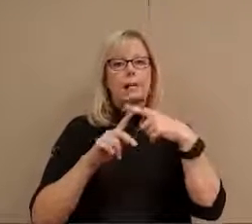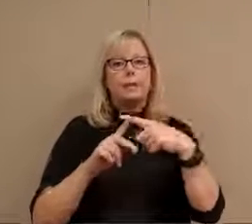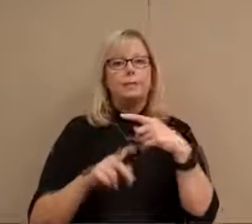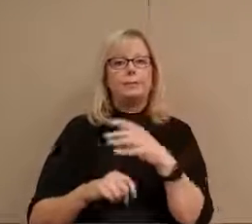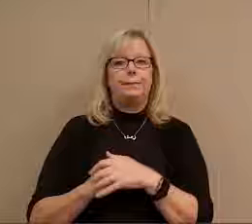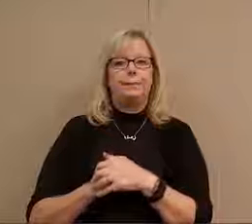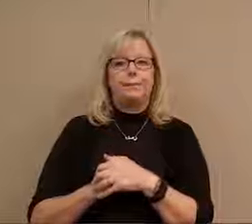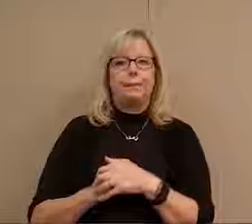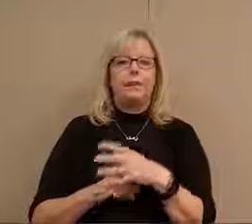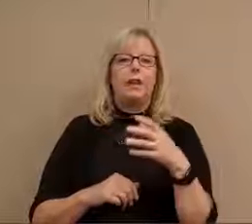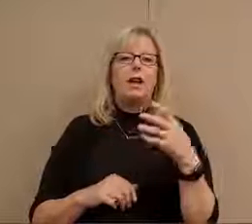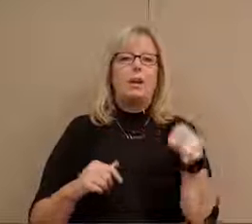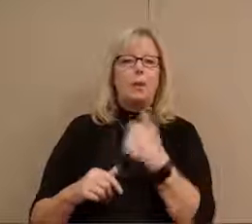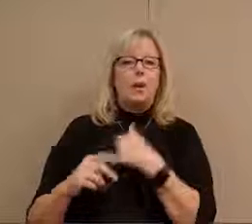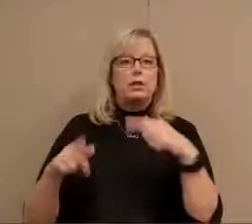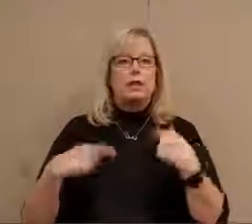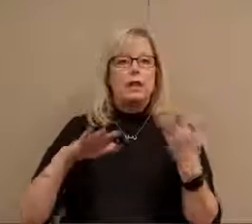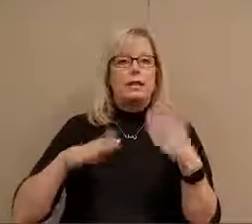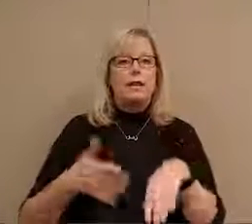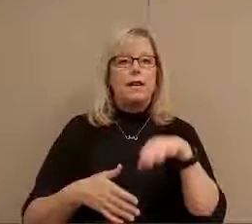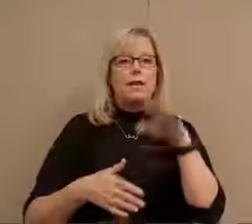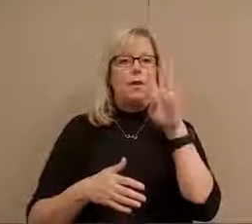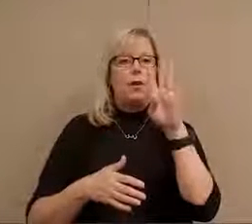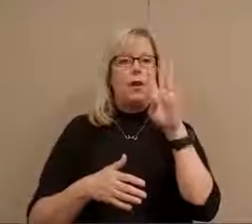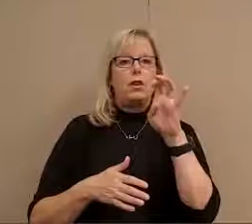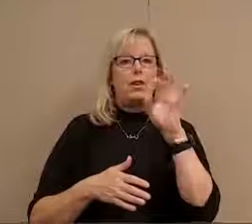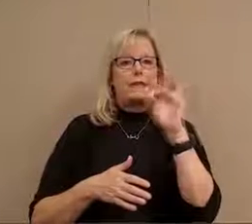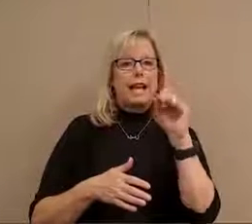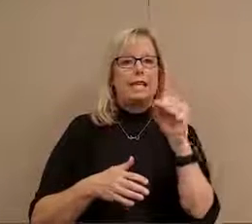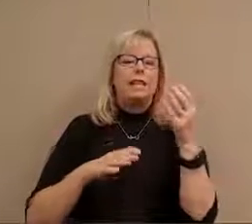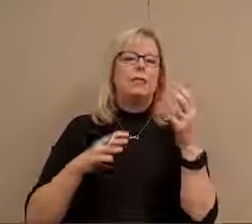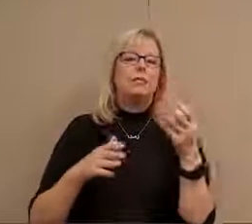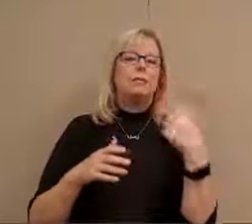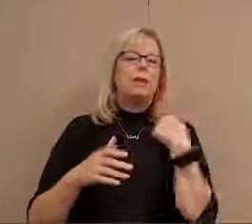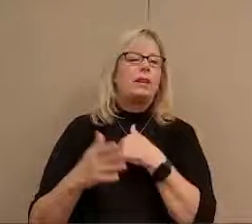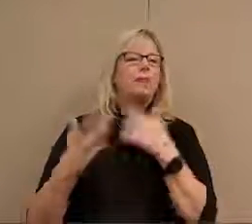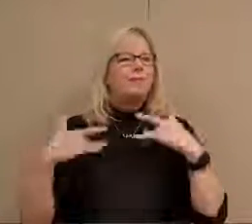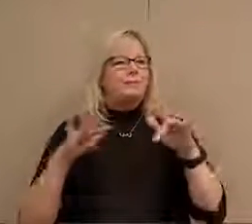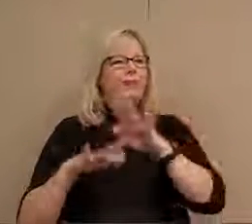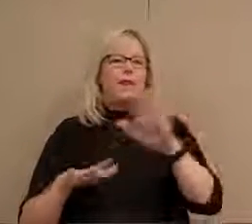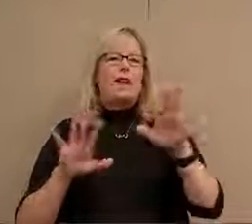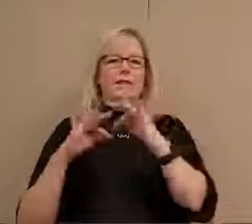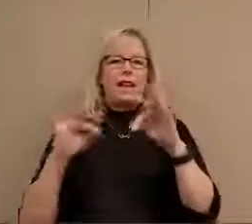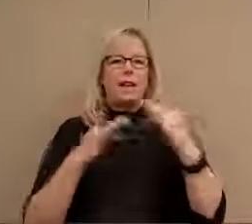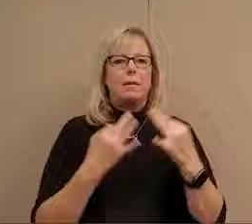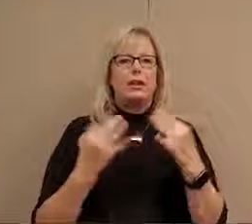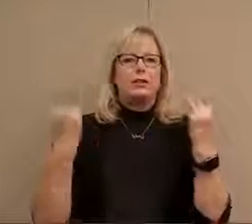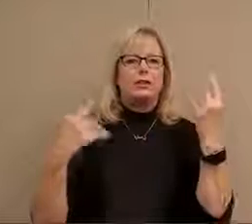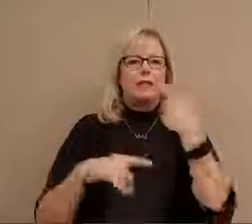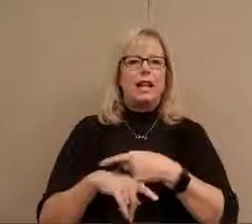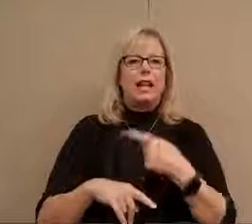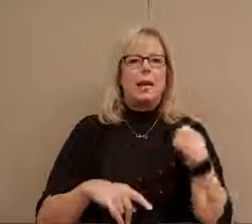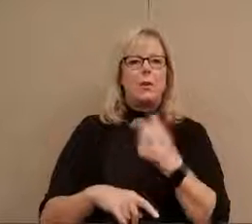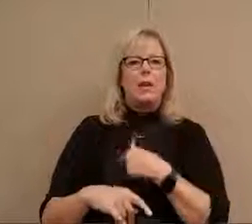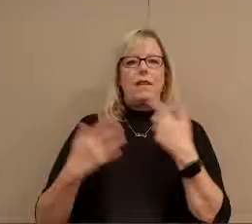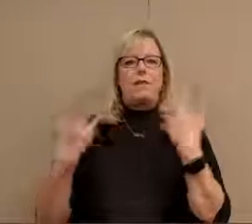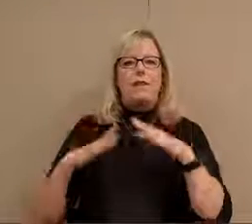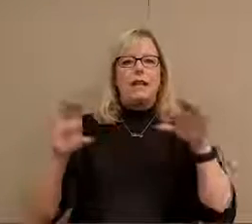those families. To date, the number of individuals who have completed the 10-day isolation period is at